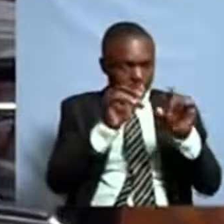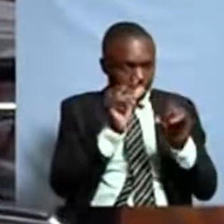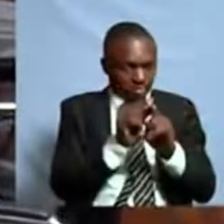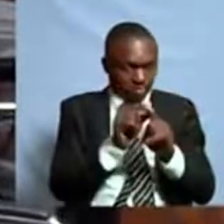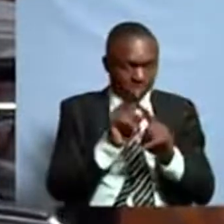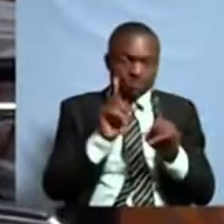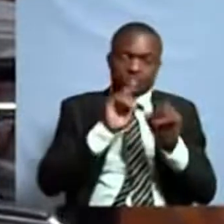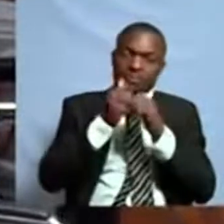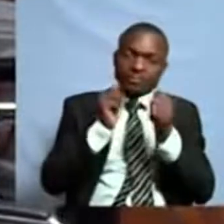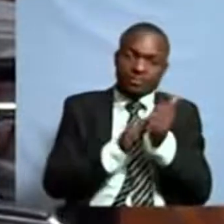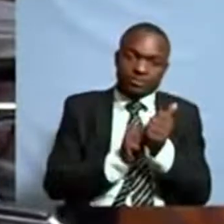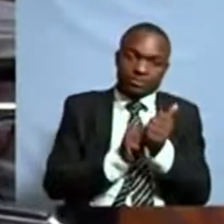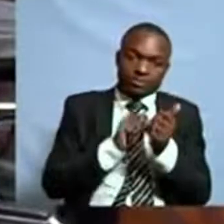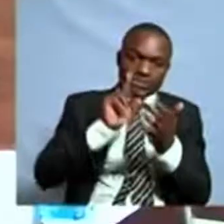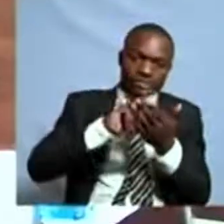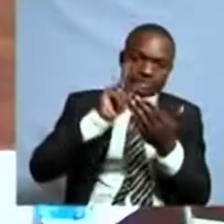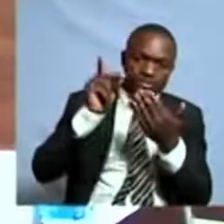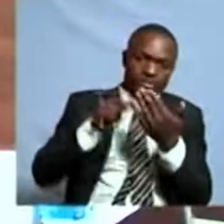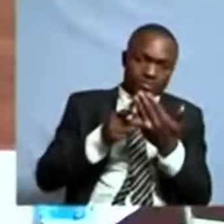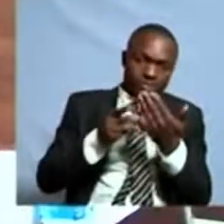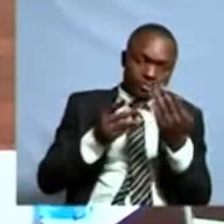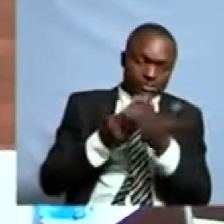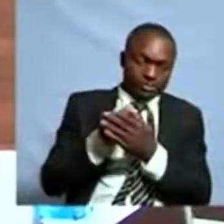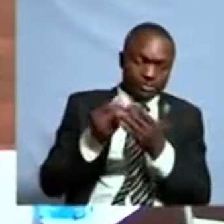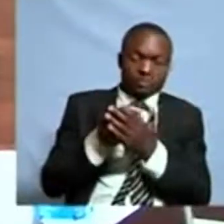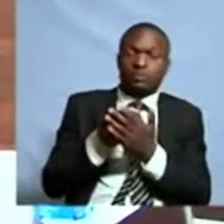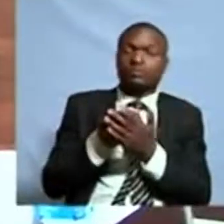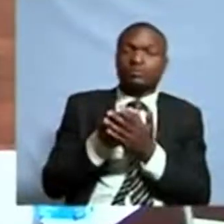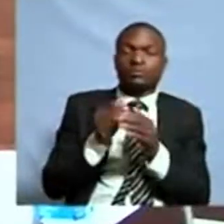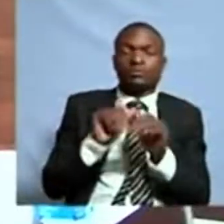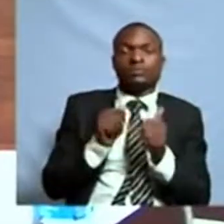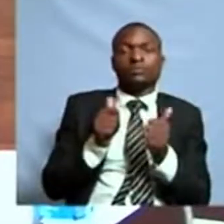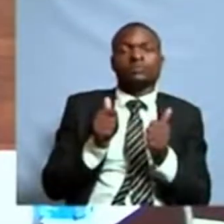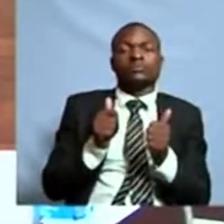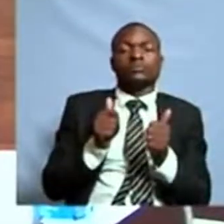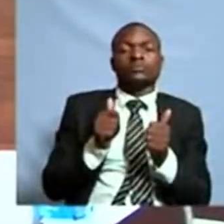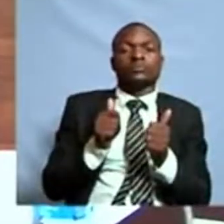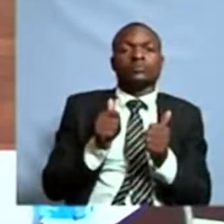the scheme must remain financially sound.